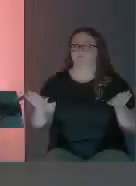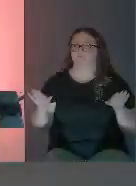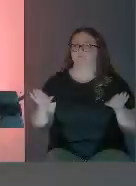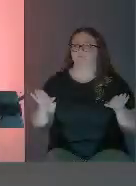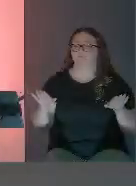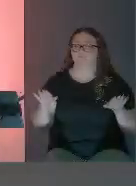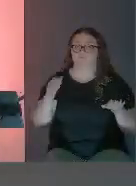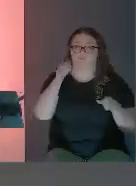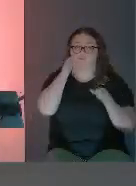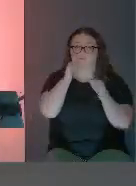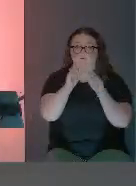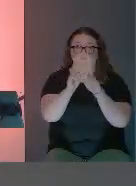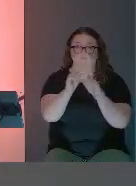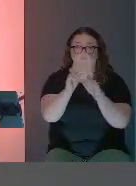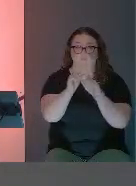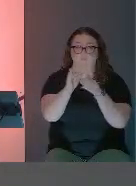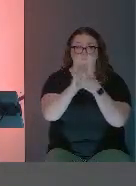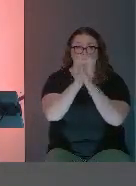Remember the word peace?